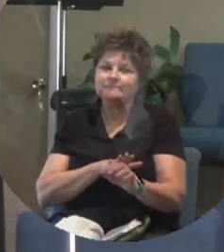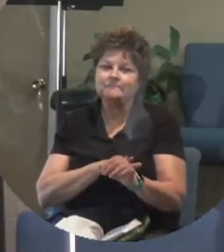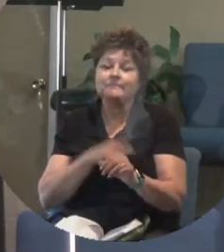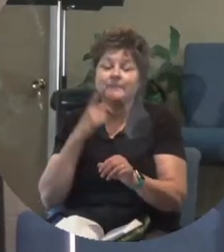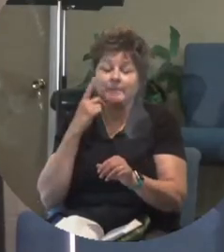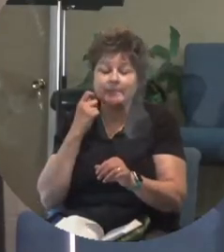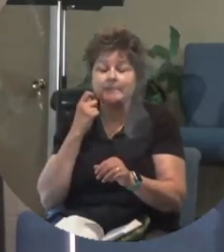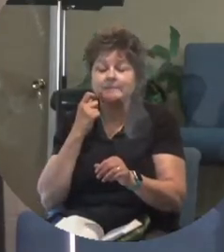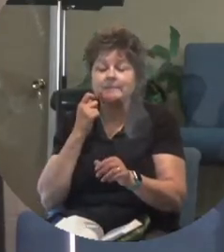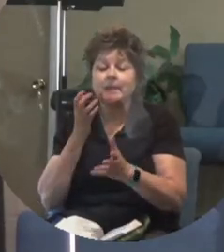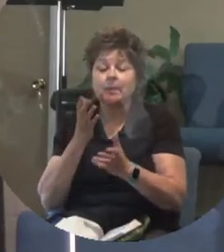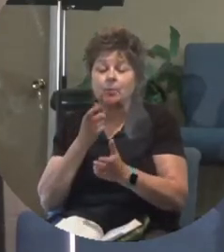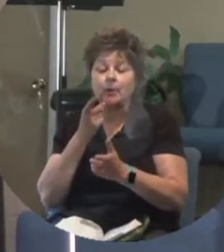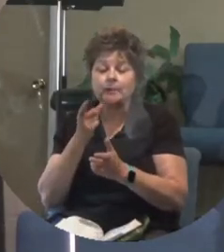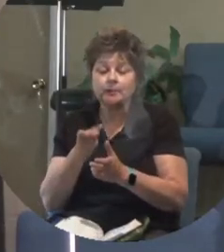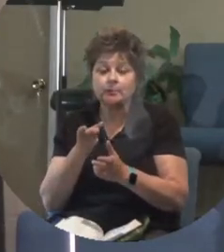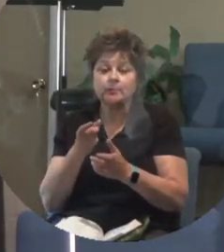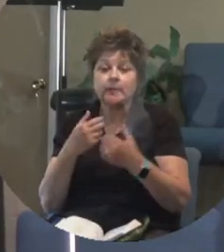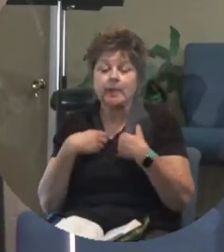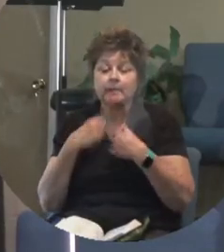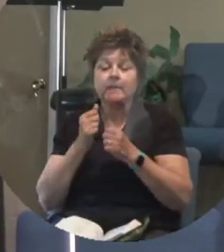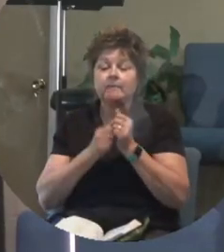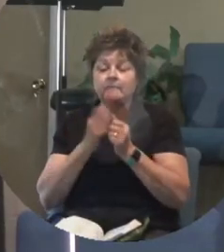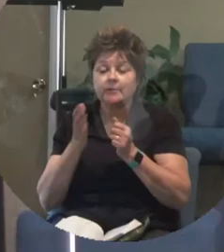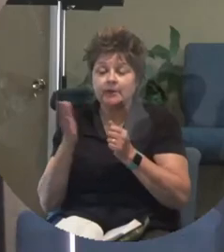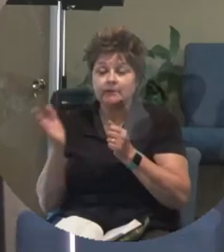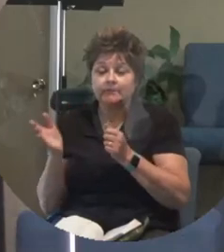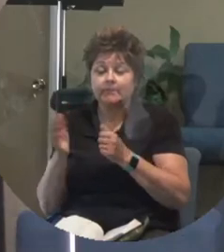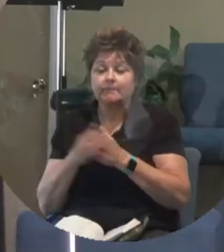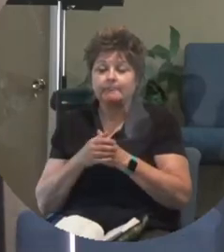Because I want you to get everything. And then he shifts gears